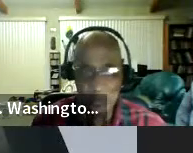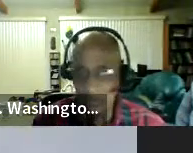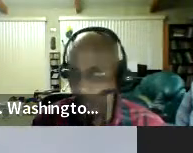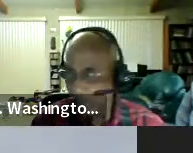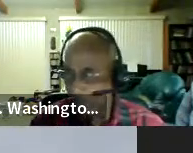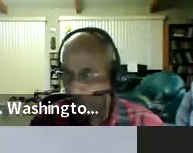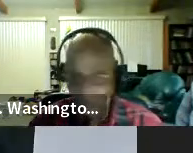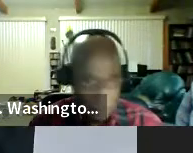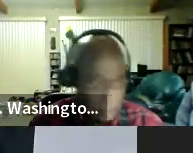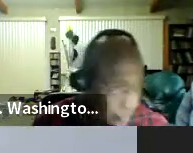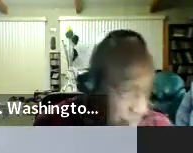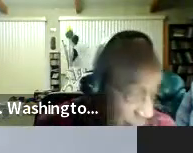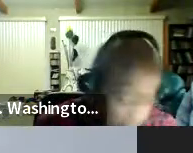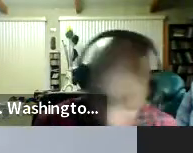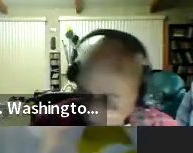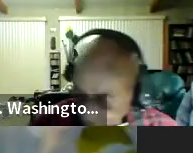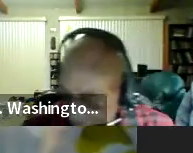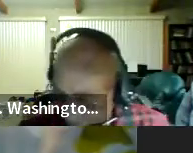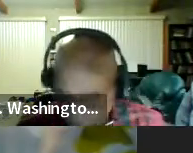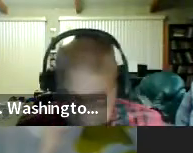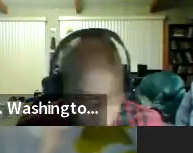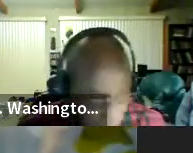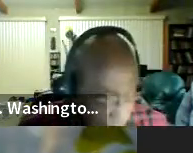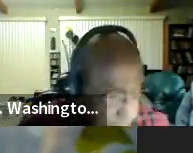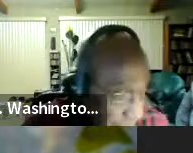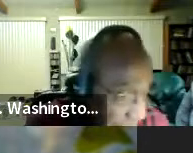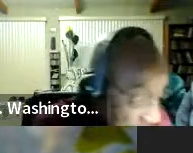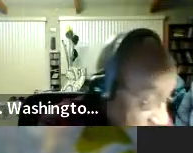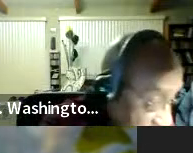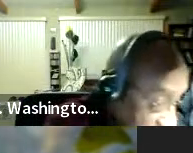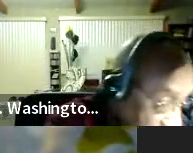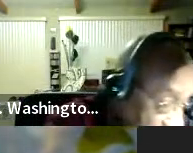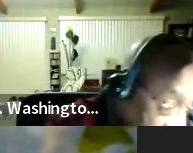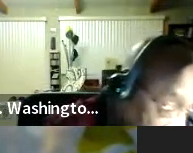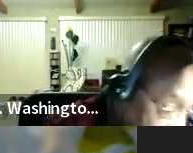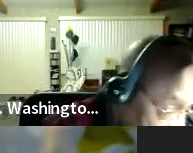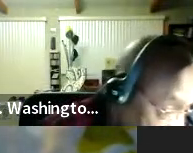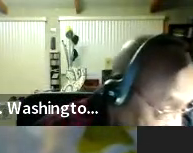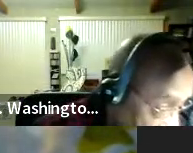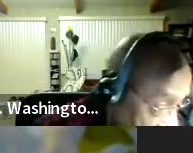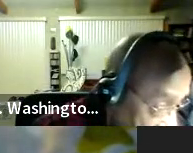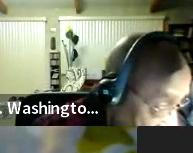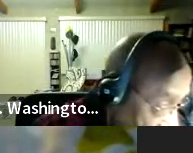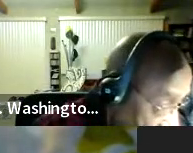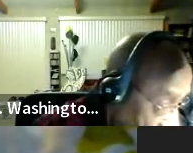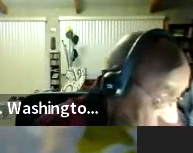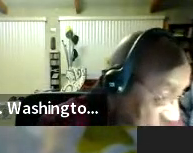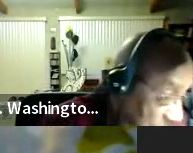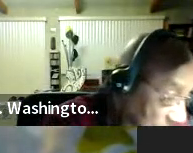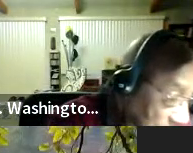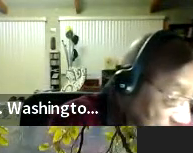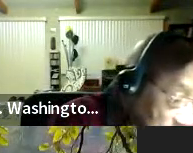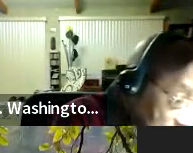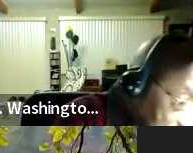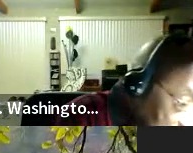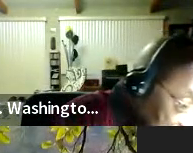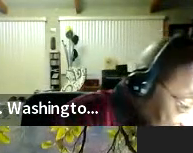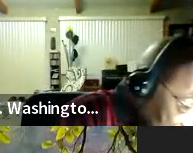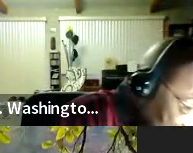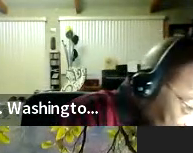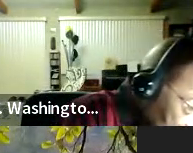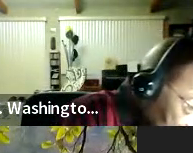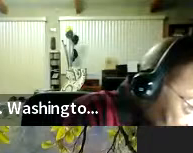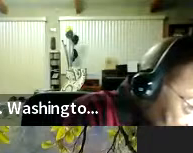times. So it's not different that you have major bridges that you spend a lot of money on. That's just the nature of having